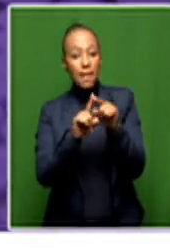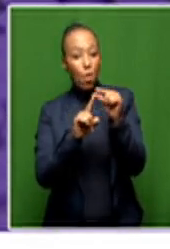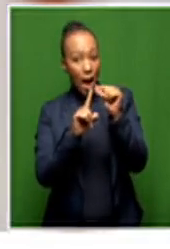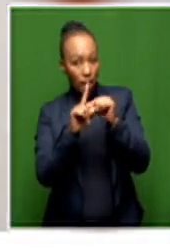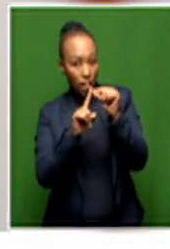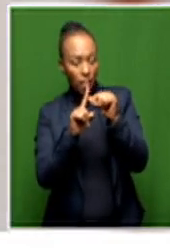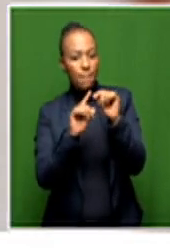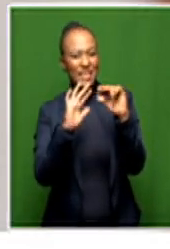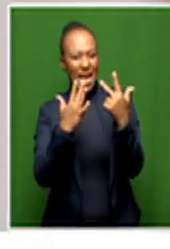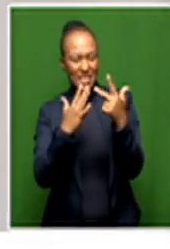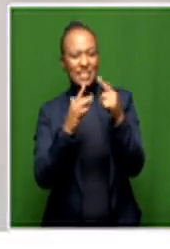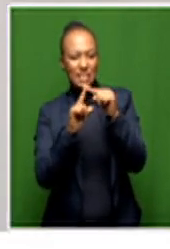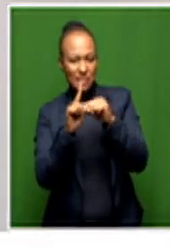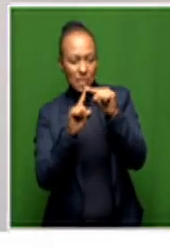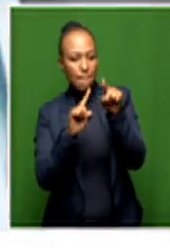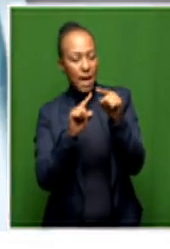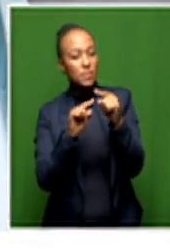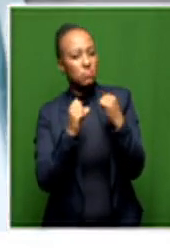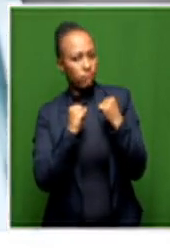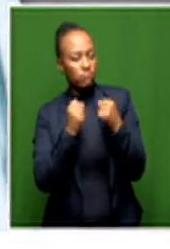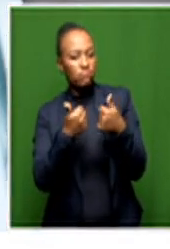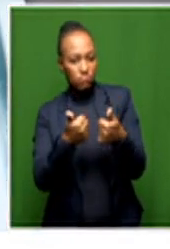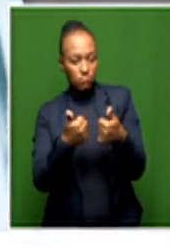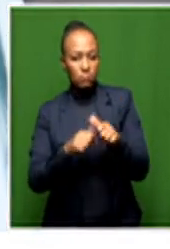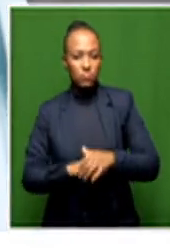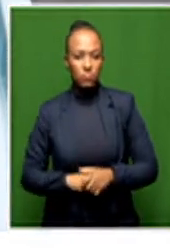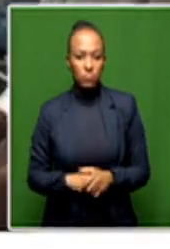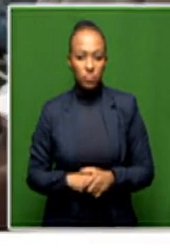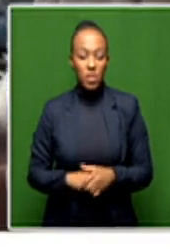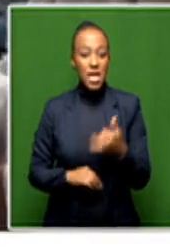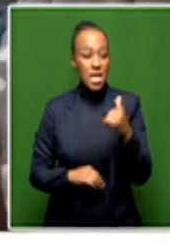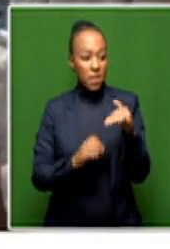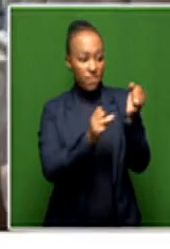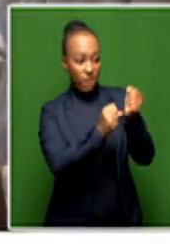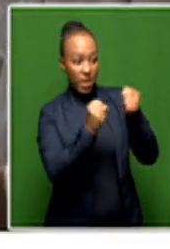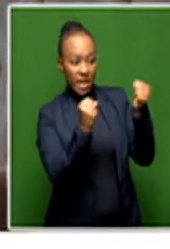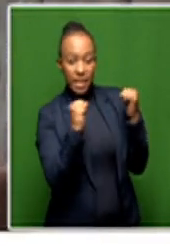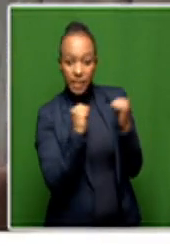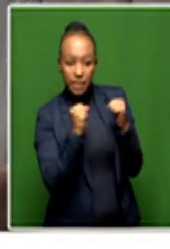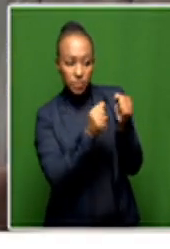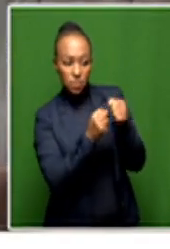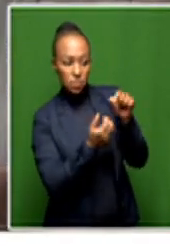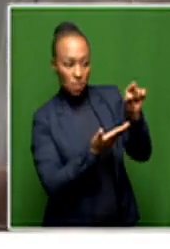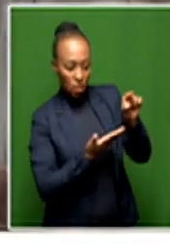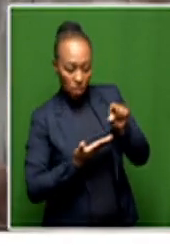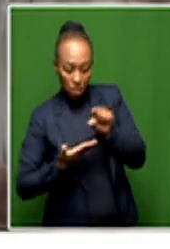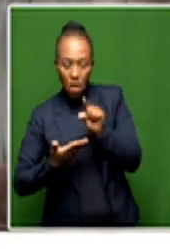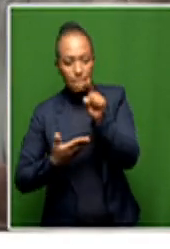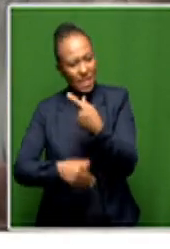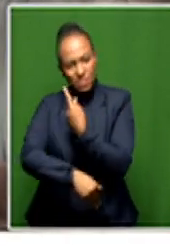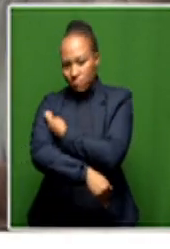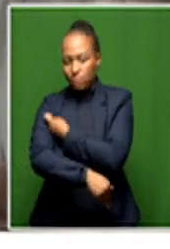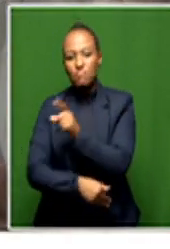temperature. Yeah, and almost immediately it has to be given. That's the problem. So once you take it out of the refrigerator, it has to be given. So at